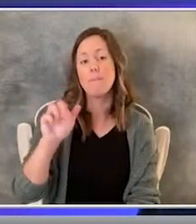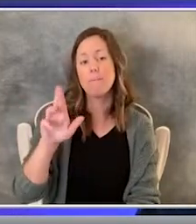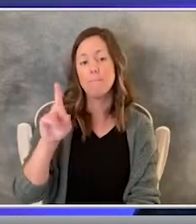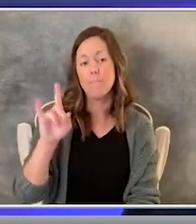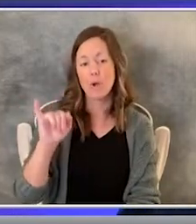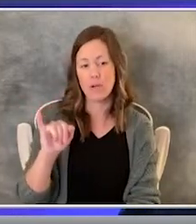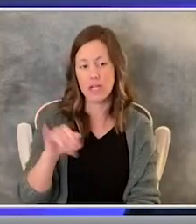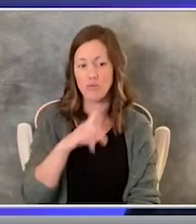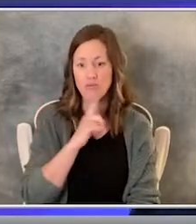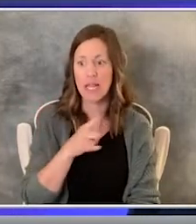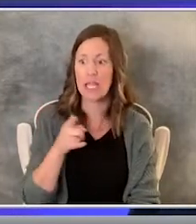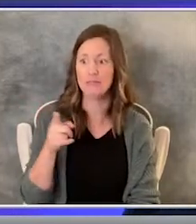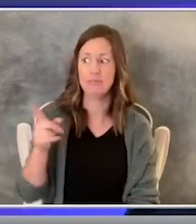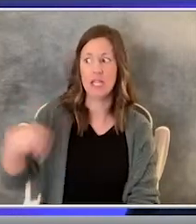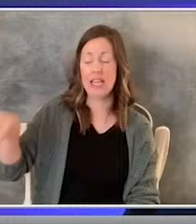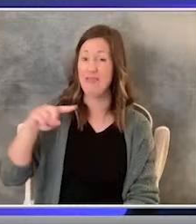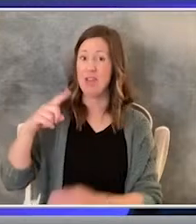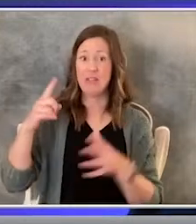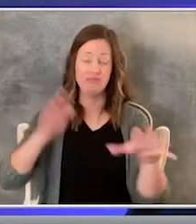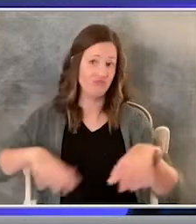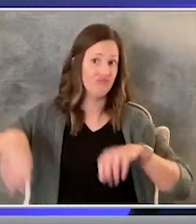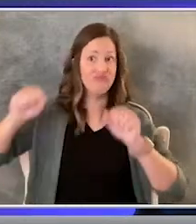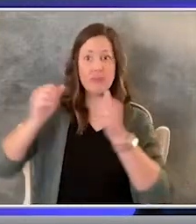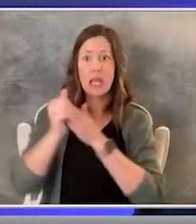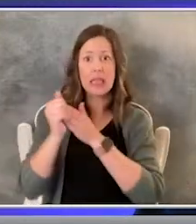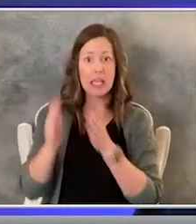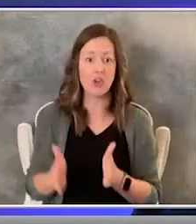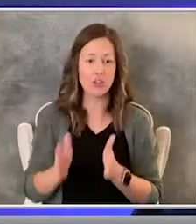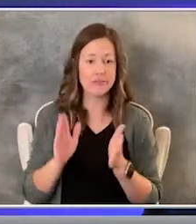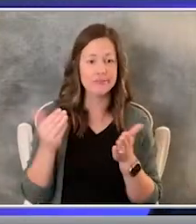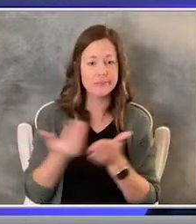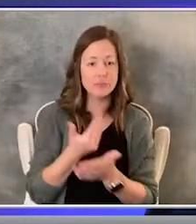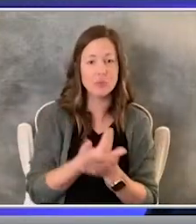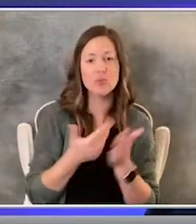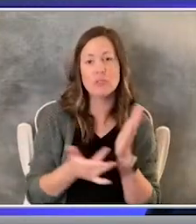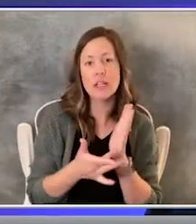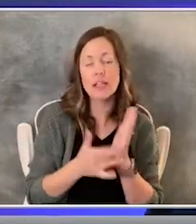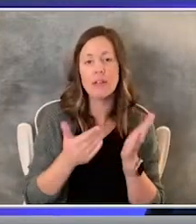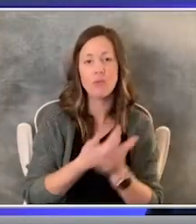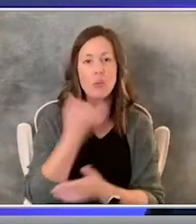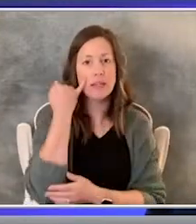attack. Okay. And it's just, that's basically the lay term for